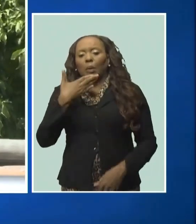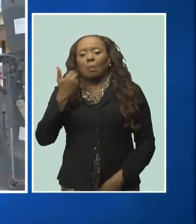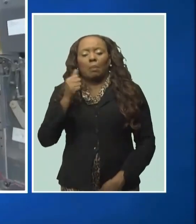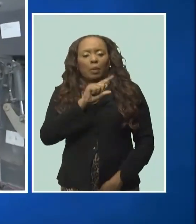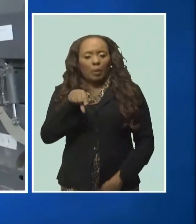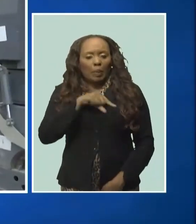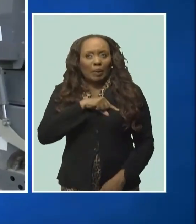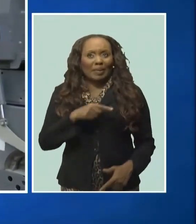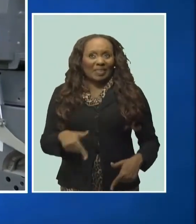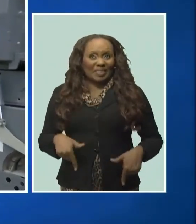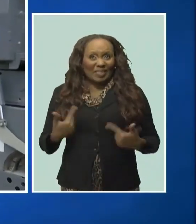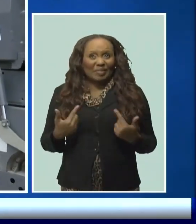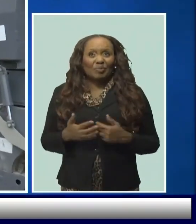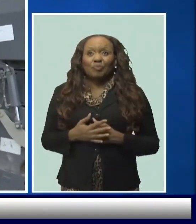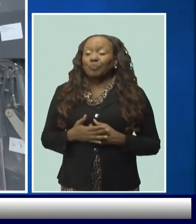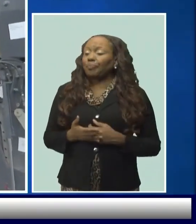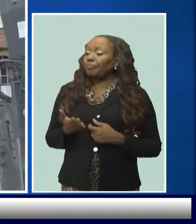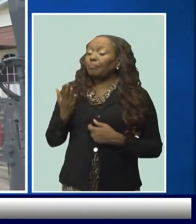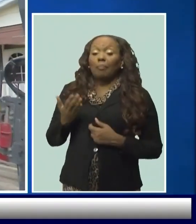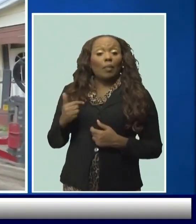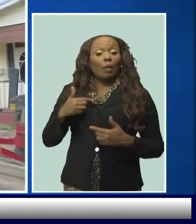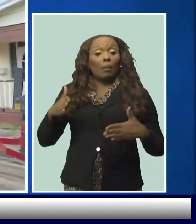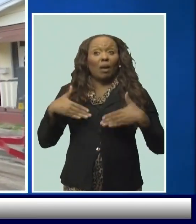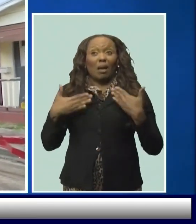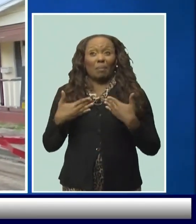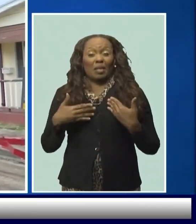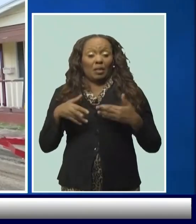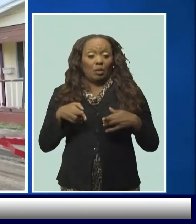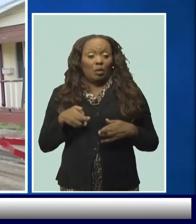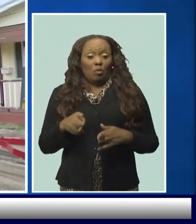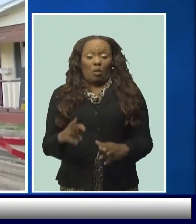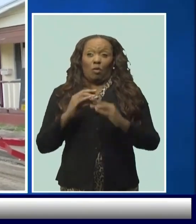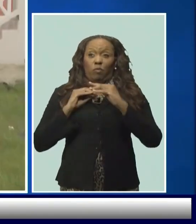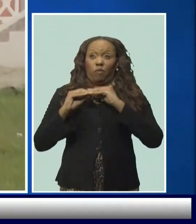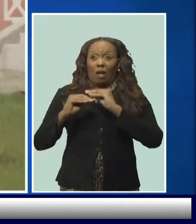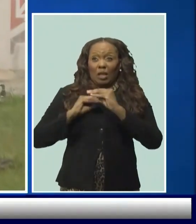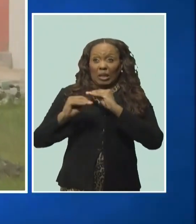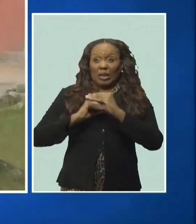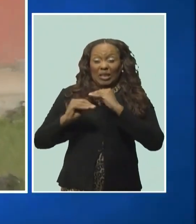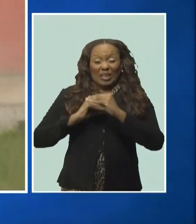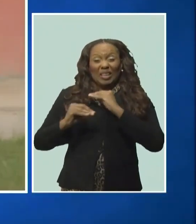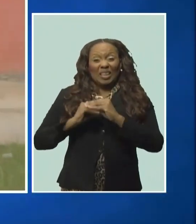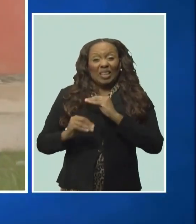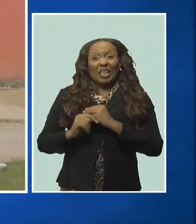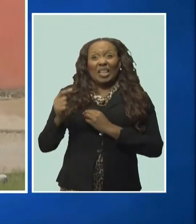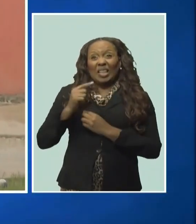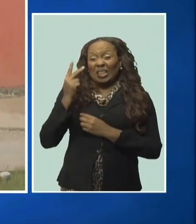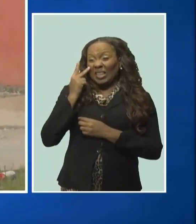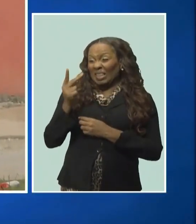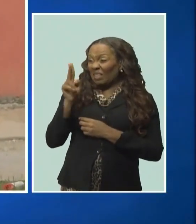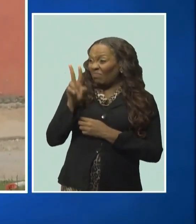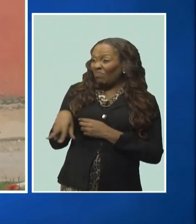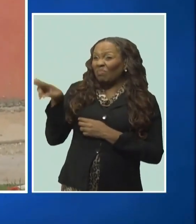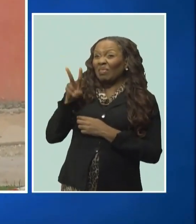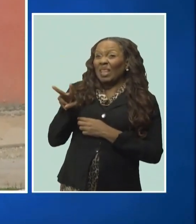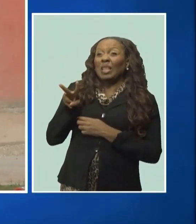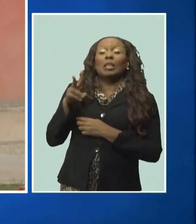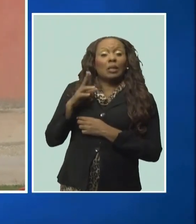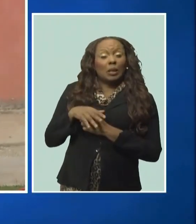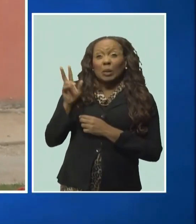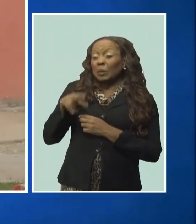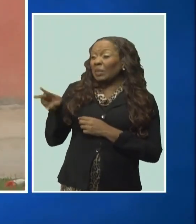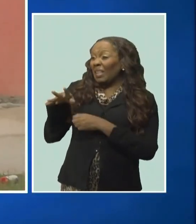old. I'm glad that the road is being done because certain points, especially up this side, is a devil hole out